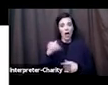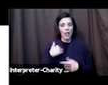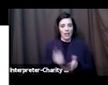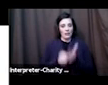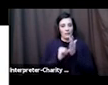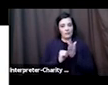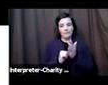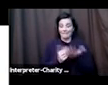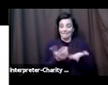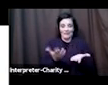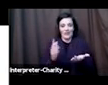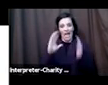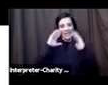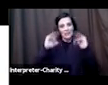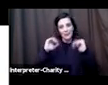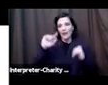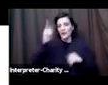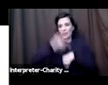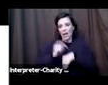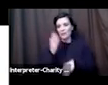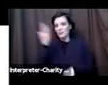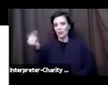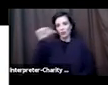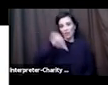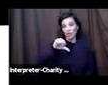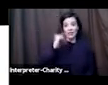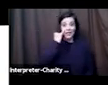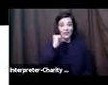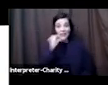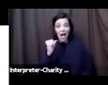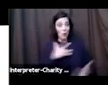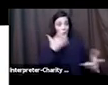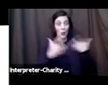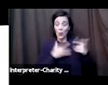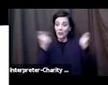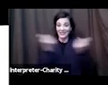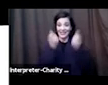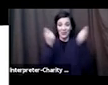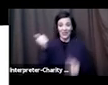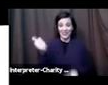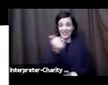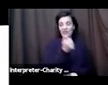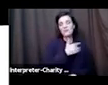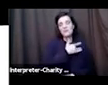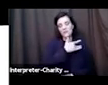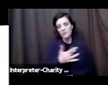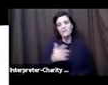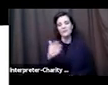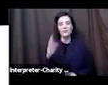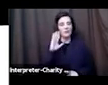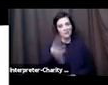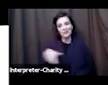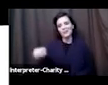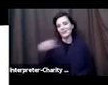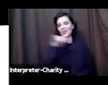get rejected that first round. And if you don't, then that's great. That's so exciting, time to celebrate. But typically insurance, we all know insurance